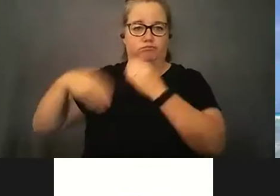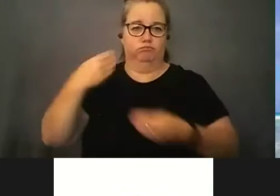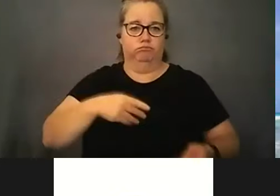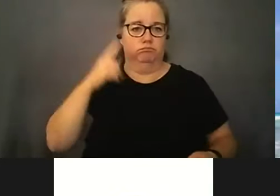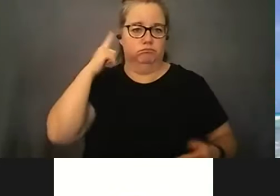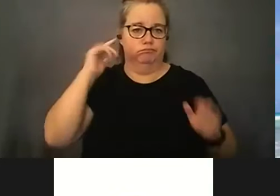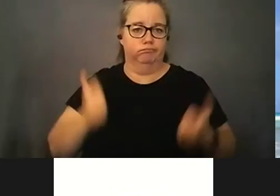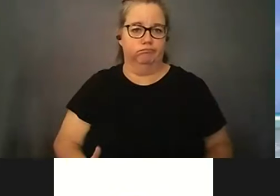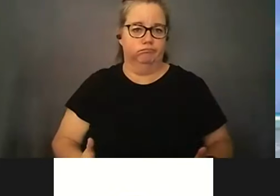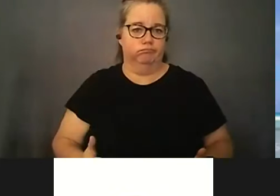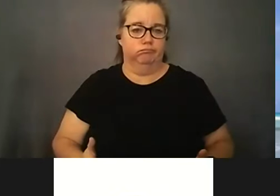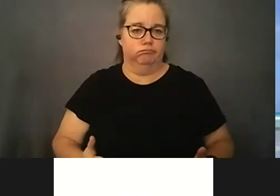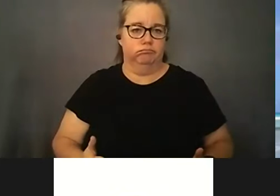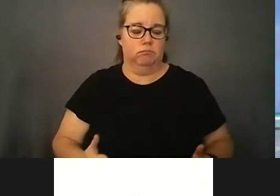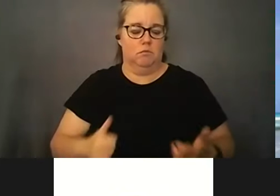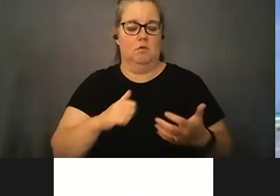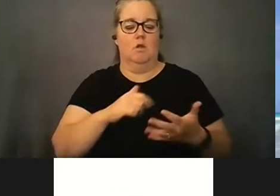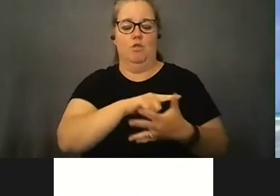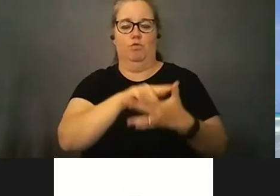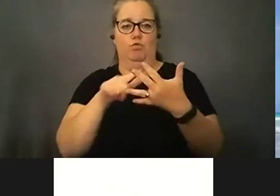the three of the 5,